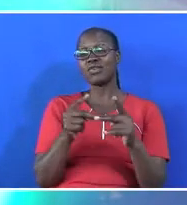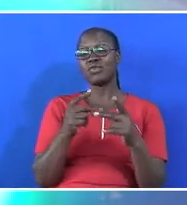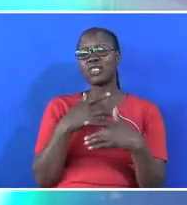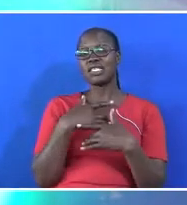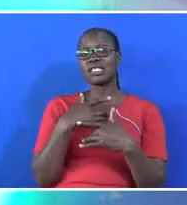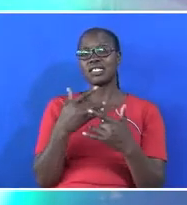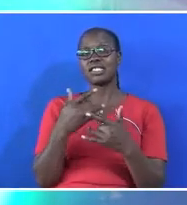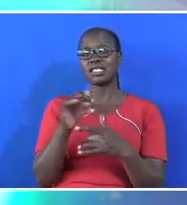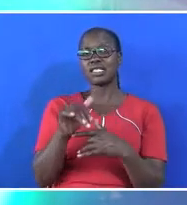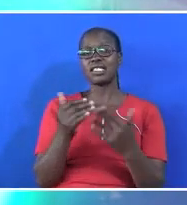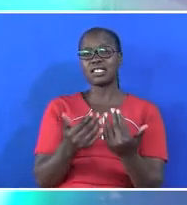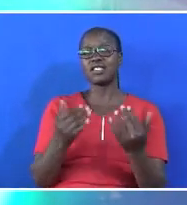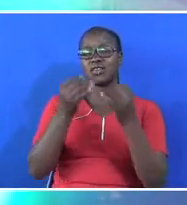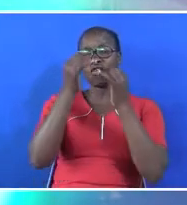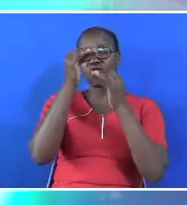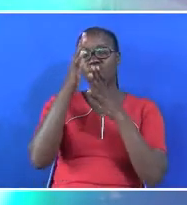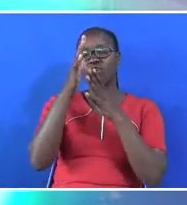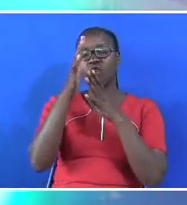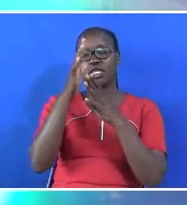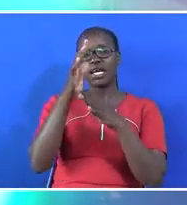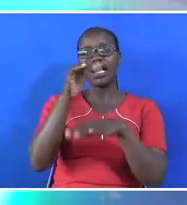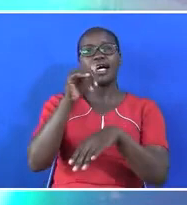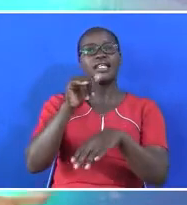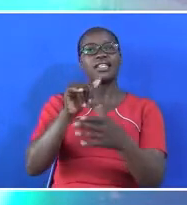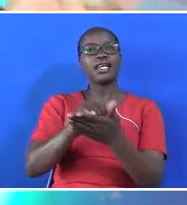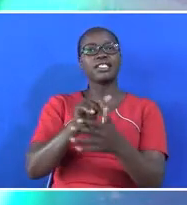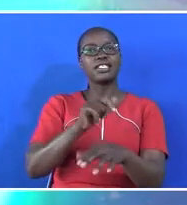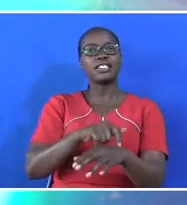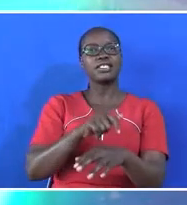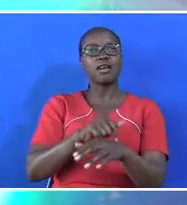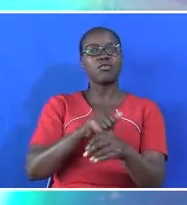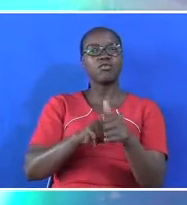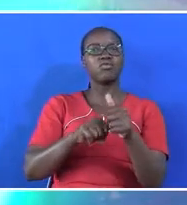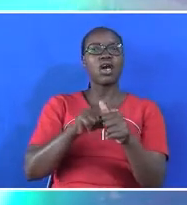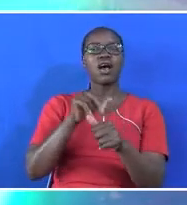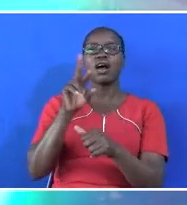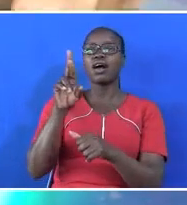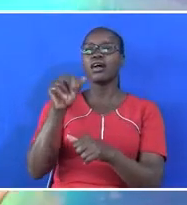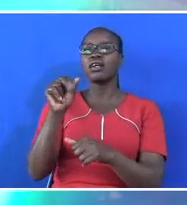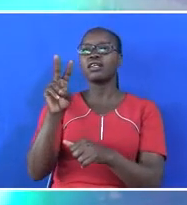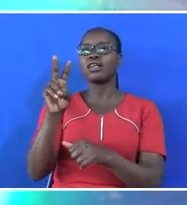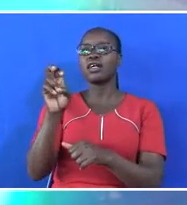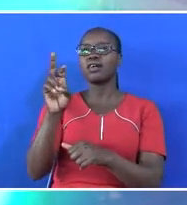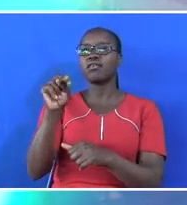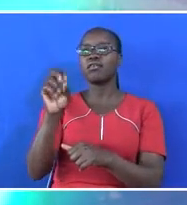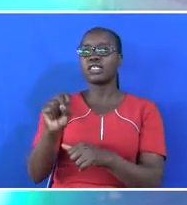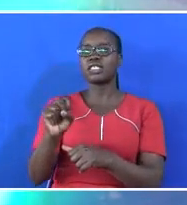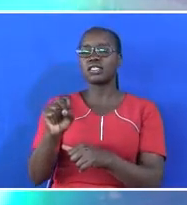interesting, children of God, that when the ravens